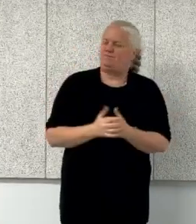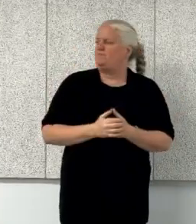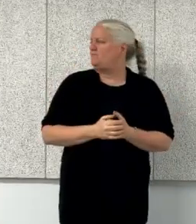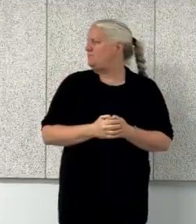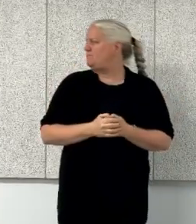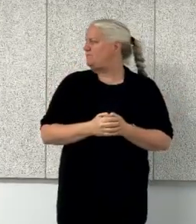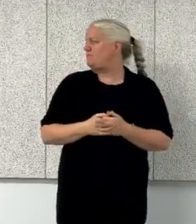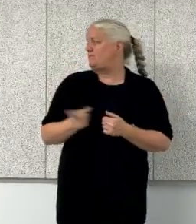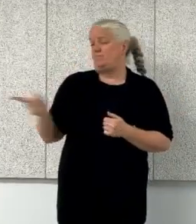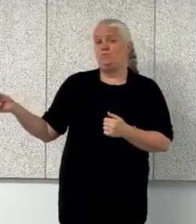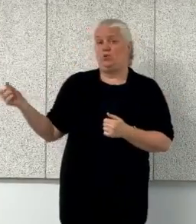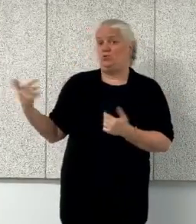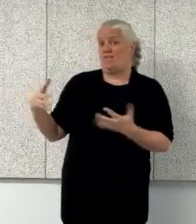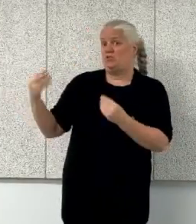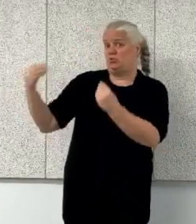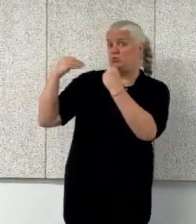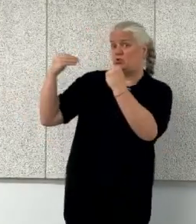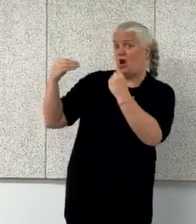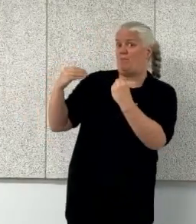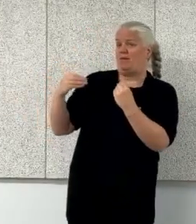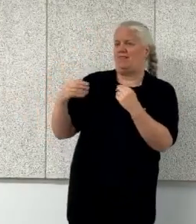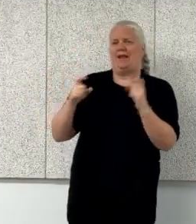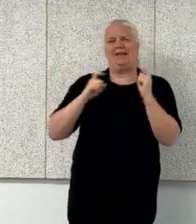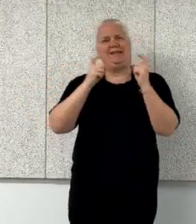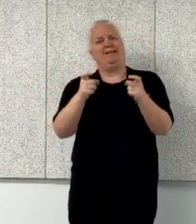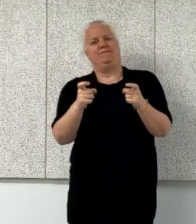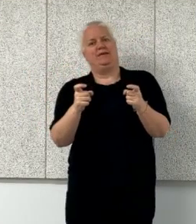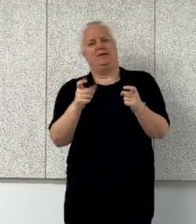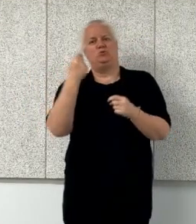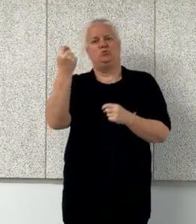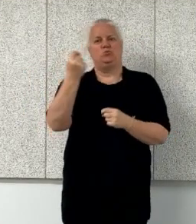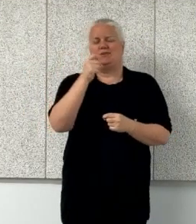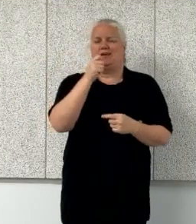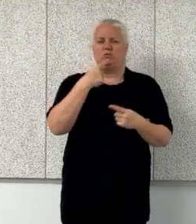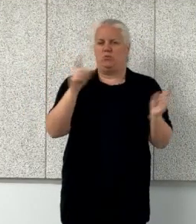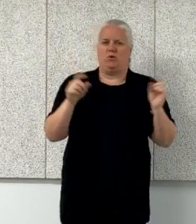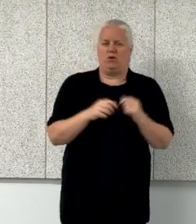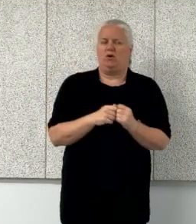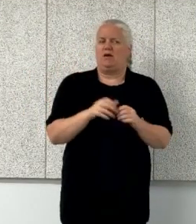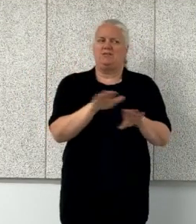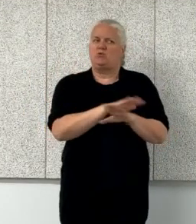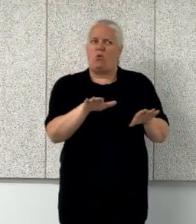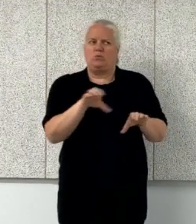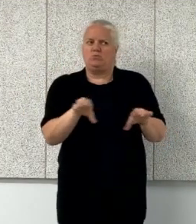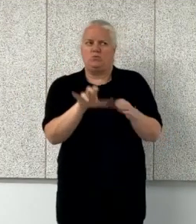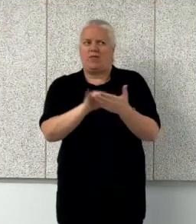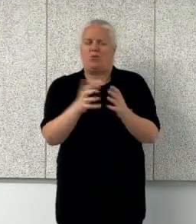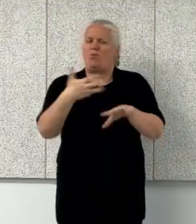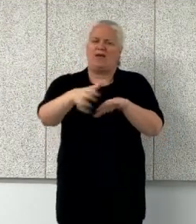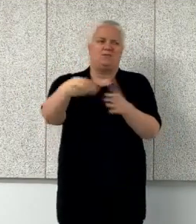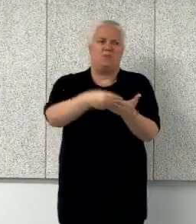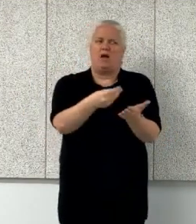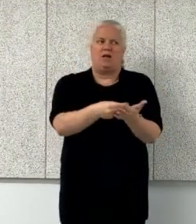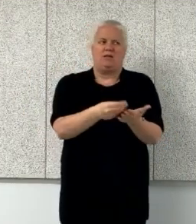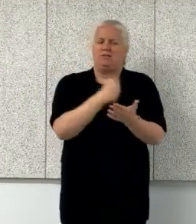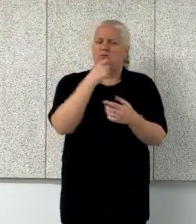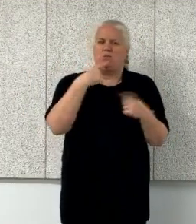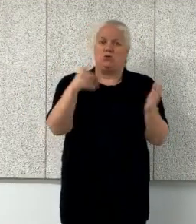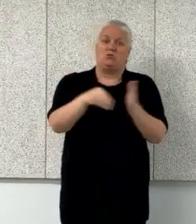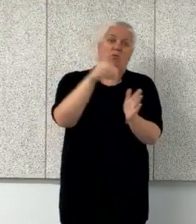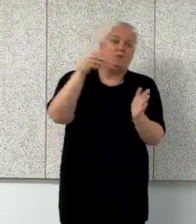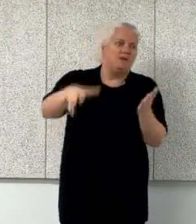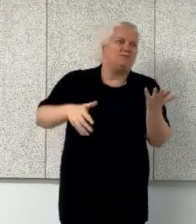Tuesday doesn't work. I remember, like, this was the Ally Blunt. The Public used to be my client. I never know it was there. And I was like, do not please, it's such a waste of money. It's so expensive,